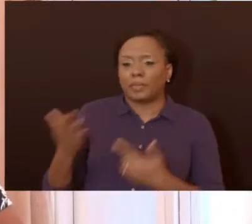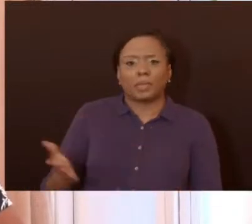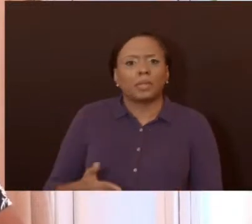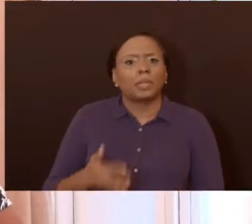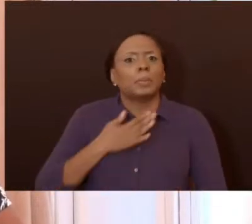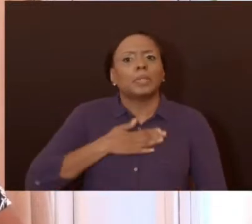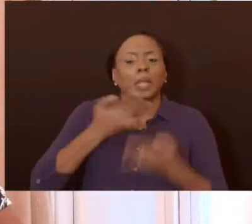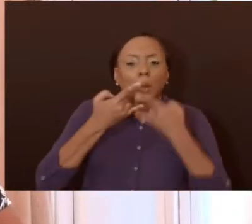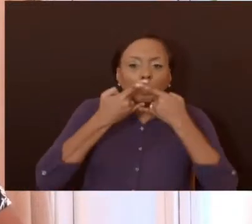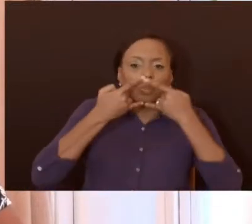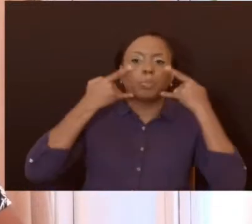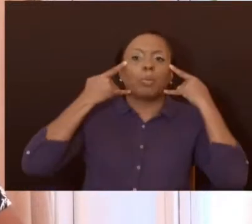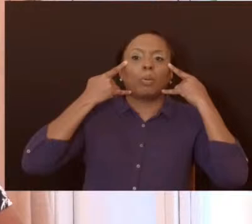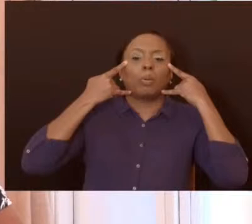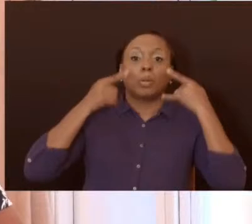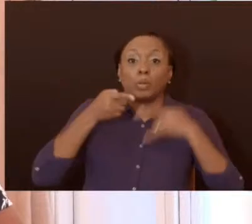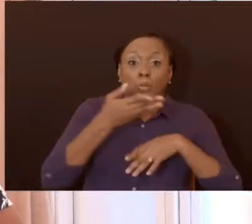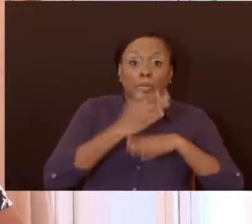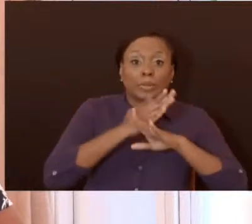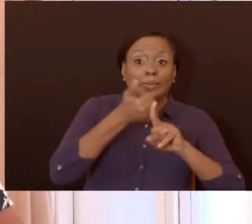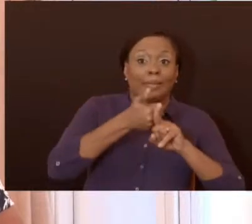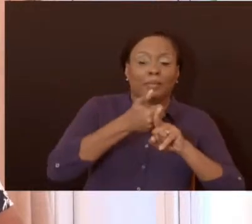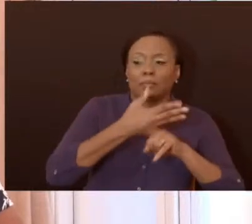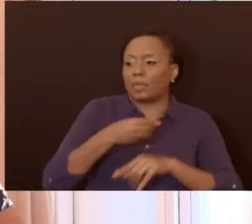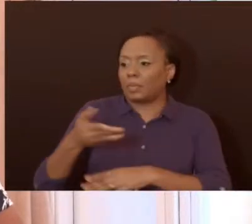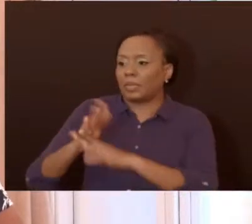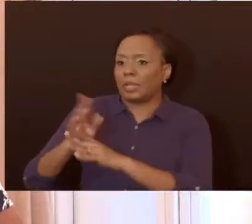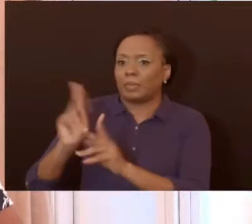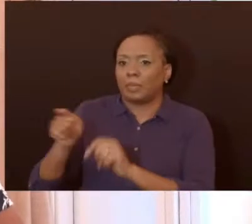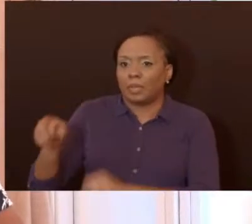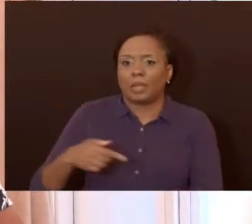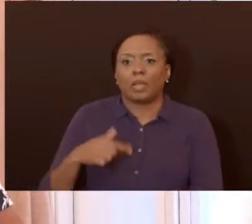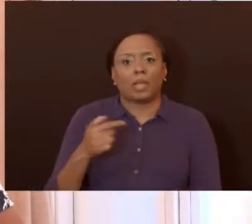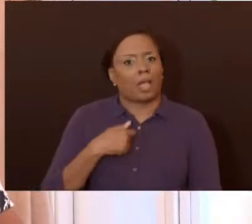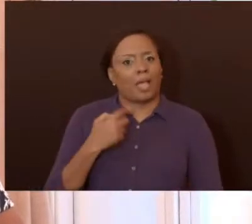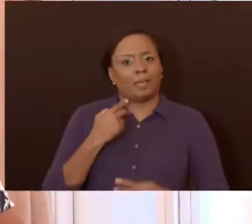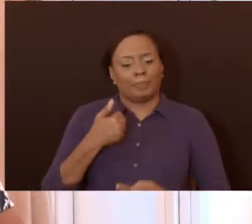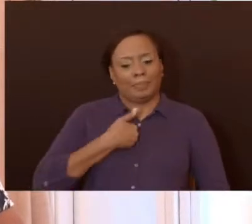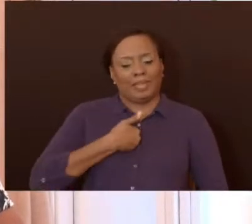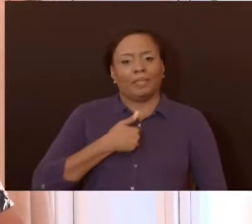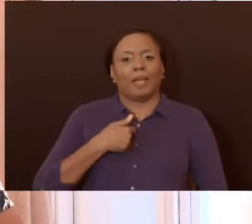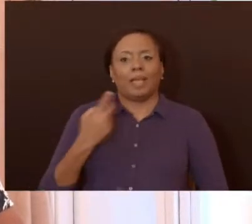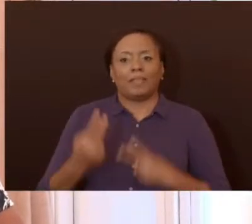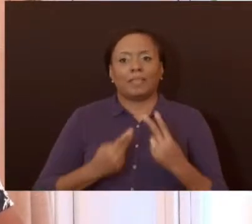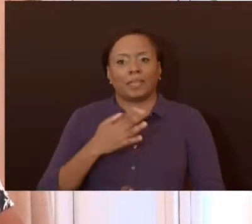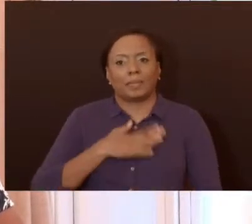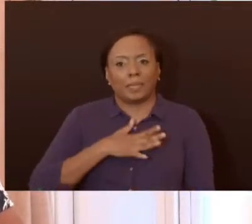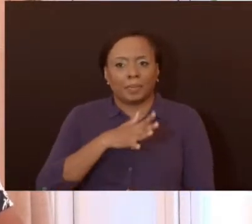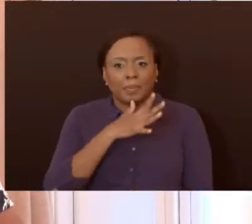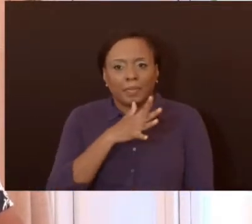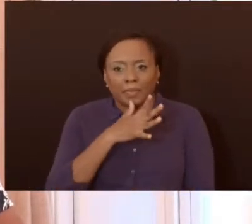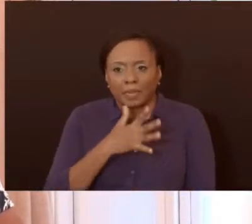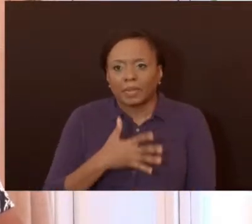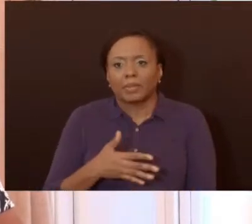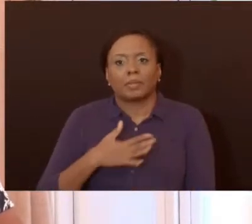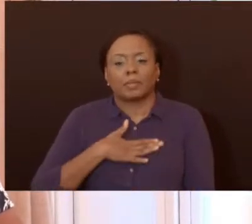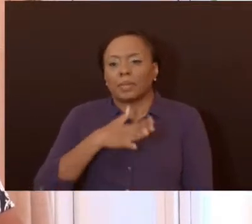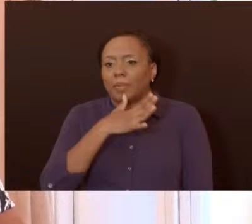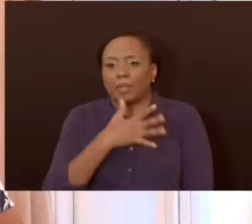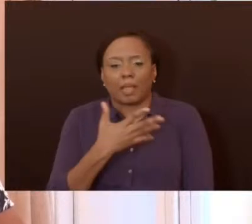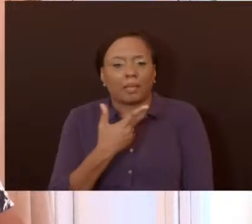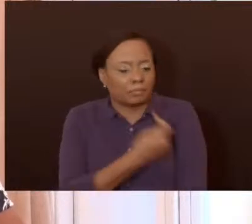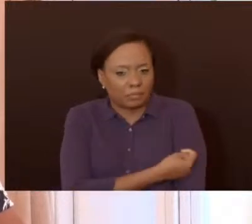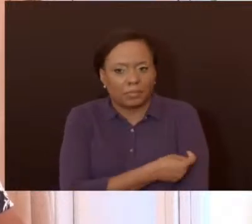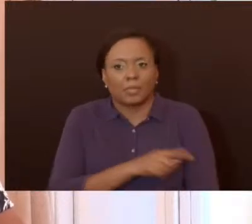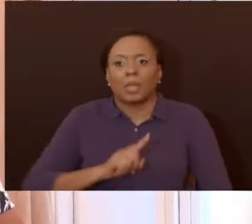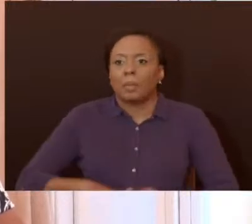that is a layer of protection for you and your loved ones. I visit my mother's house often, and she's an elderly lady and fully vaccinated,